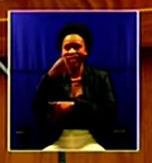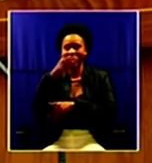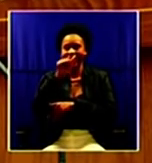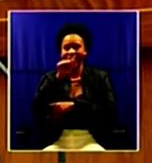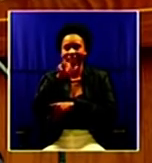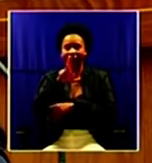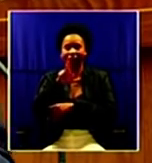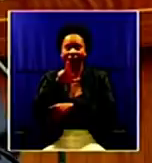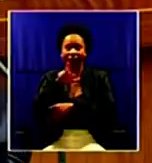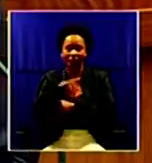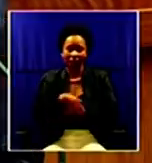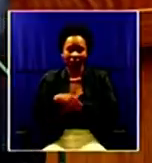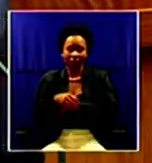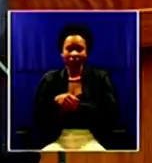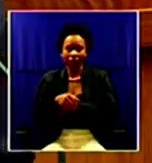will be